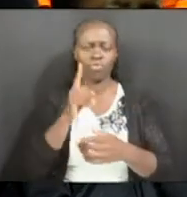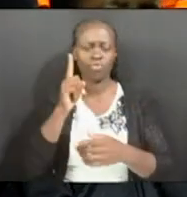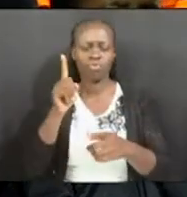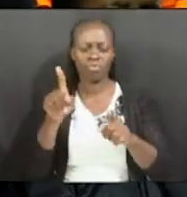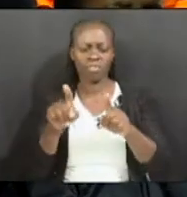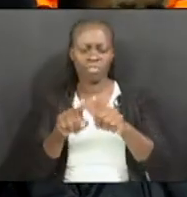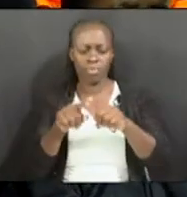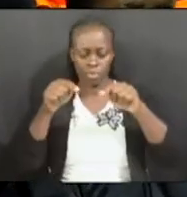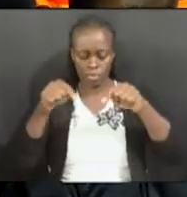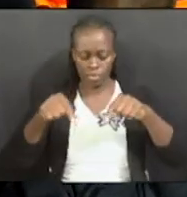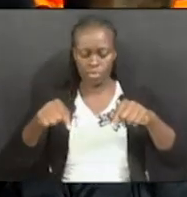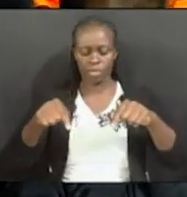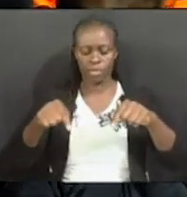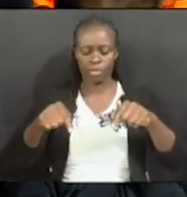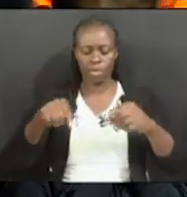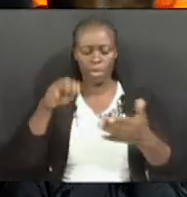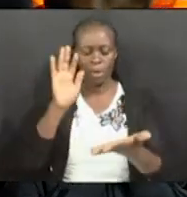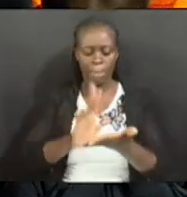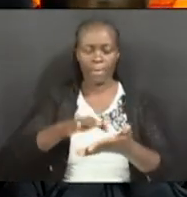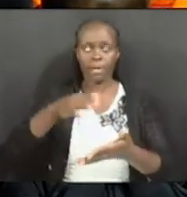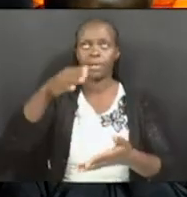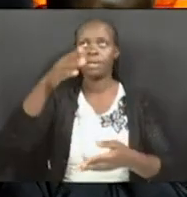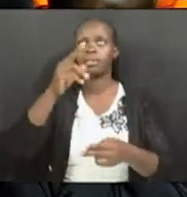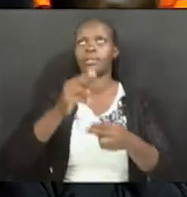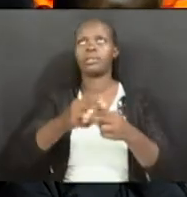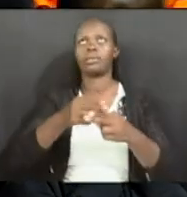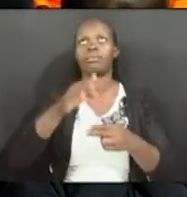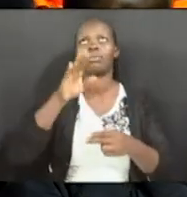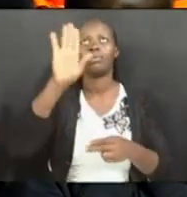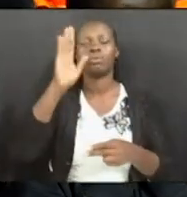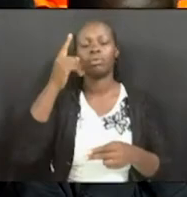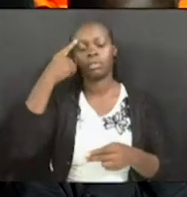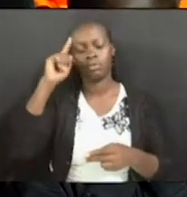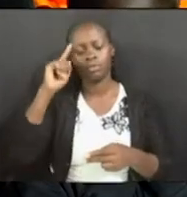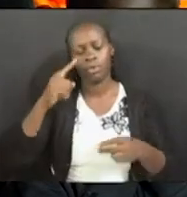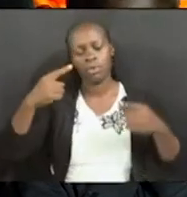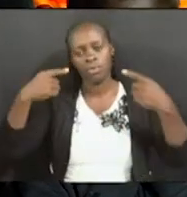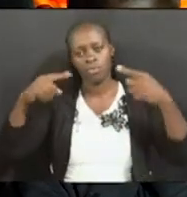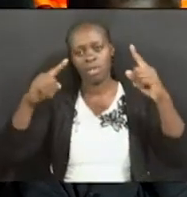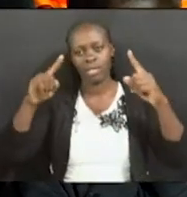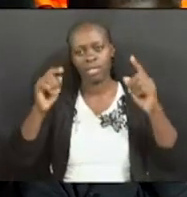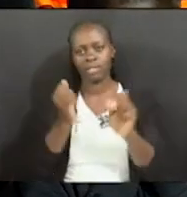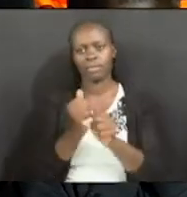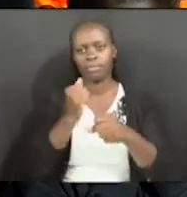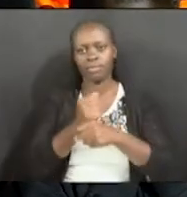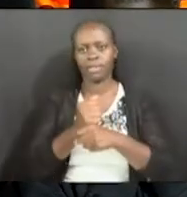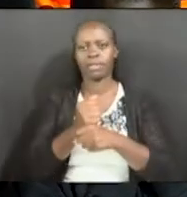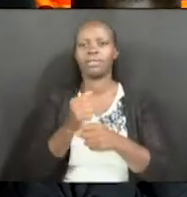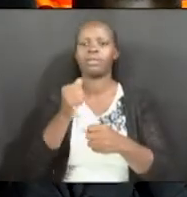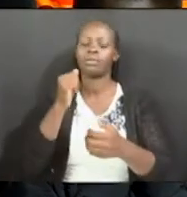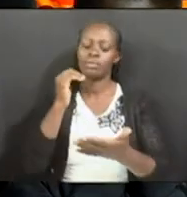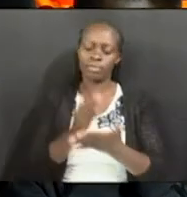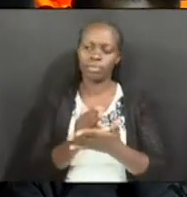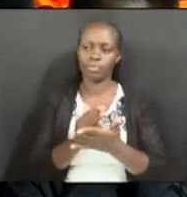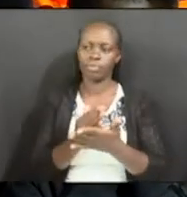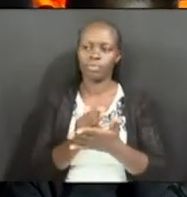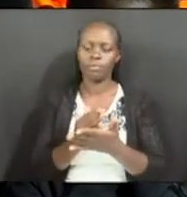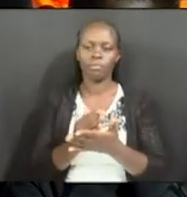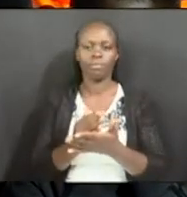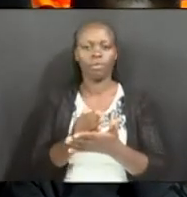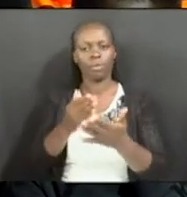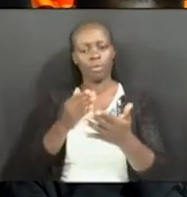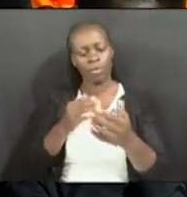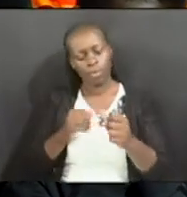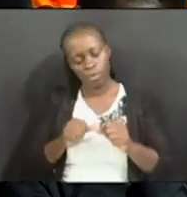today. We praise your name for the many champions that you made out of us that stand here. And we praise your name for the